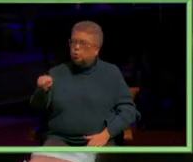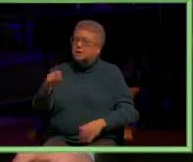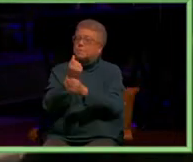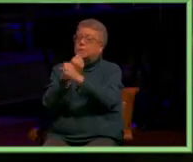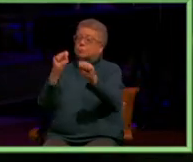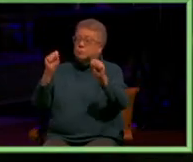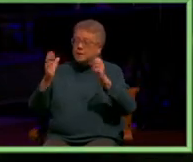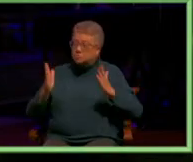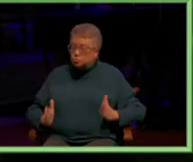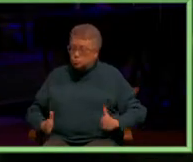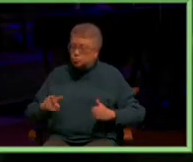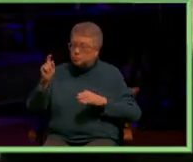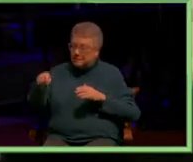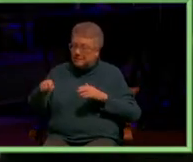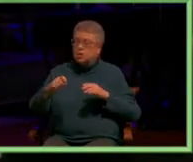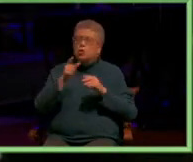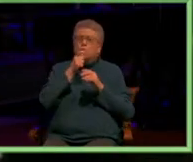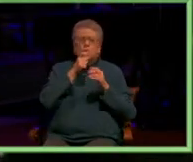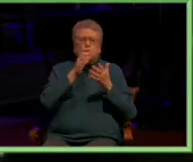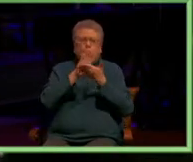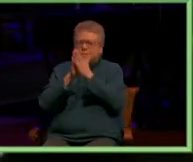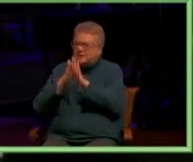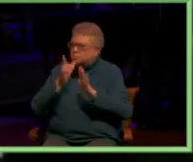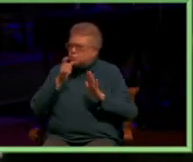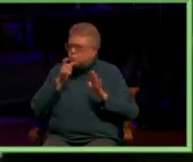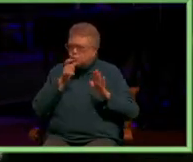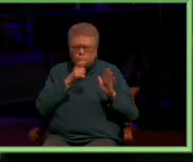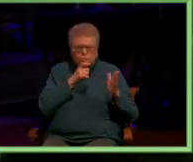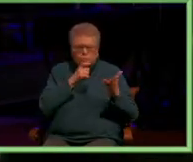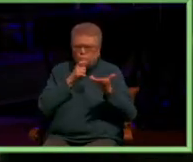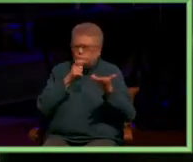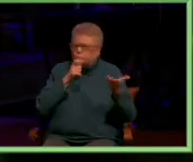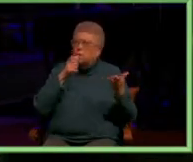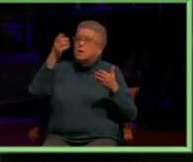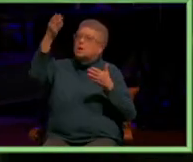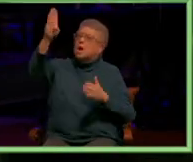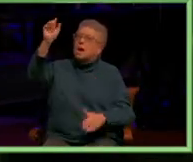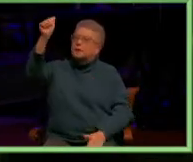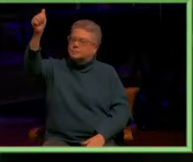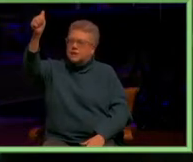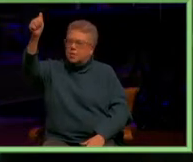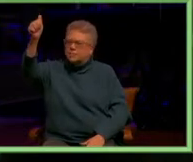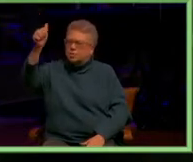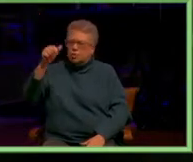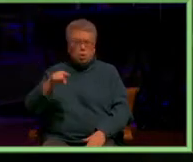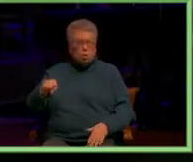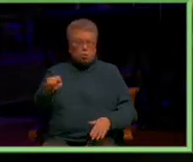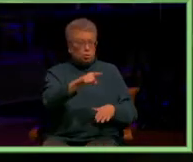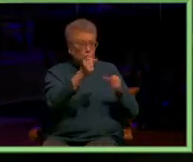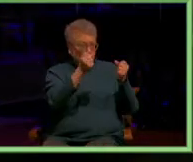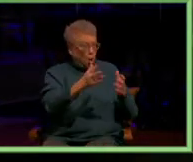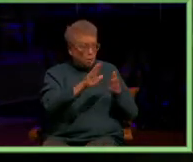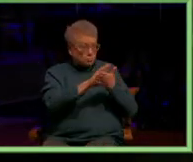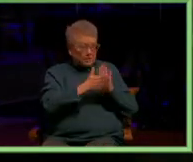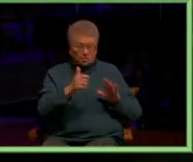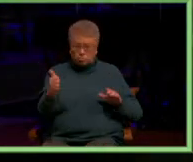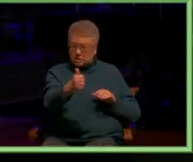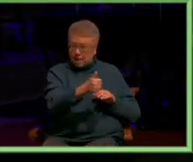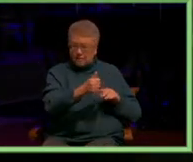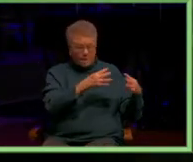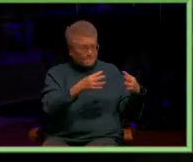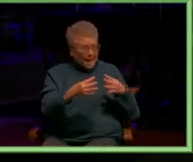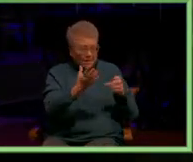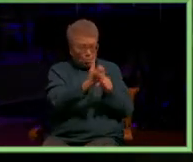or hero that will bring you peace with God is God himself. You cannot bring peace. You cannot win the war. The battle is